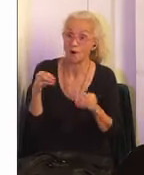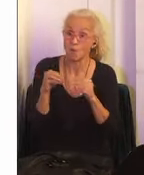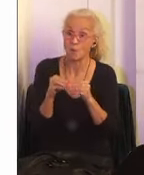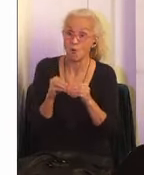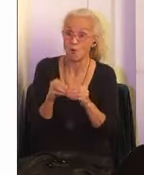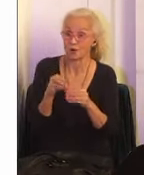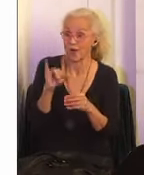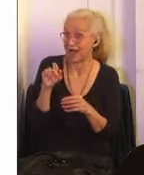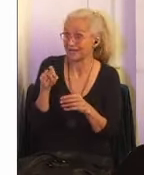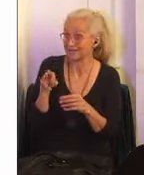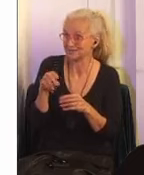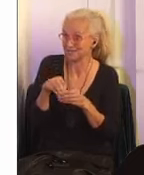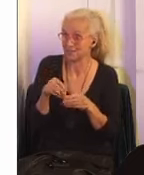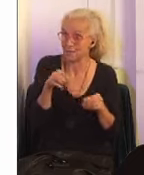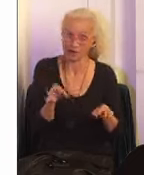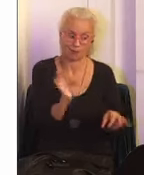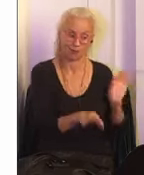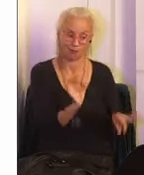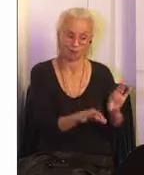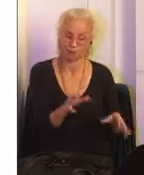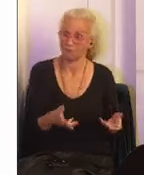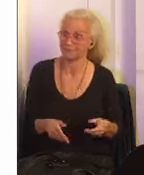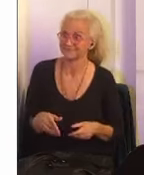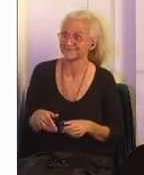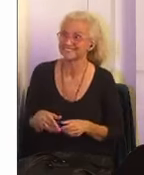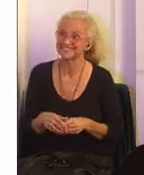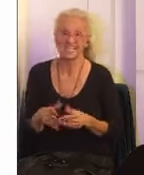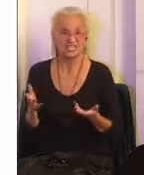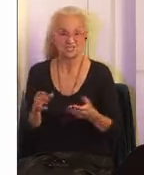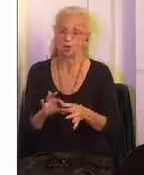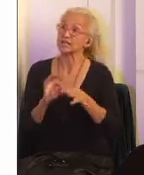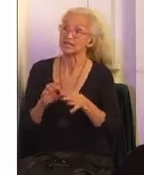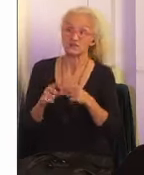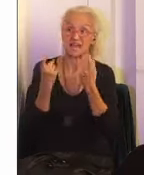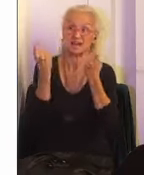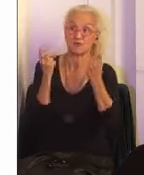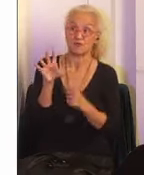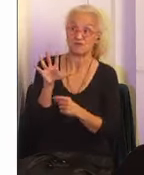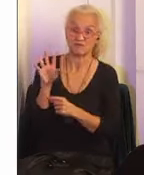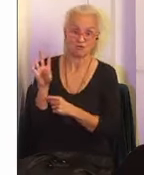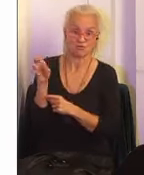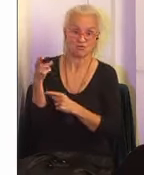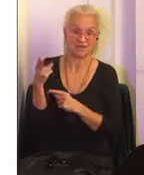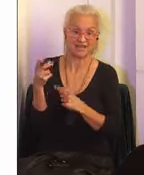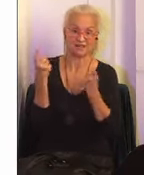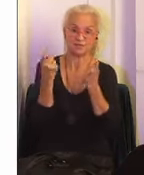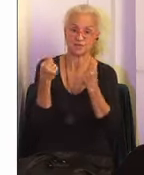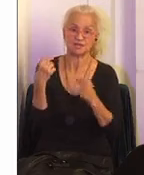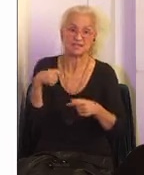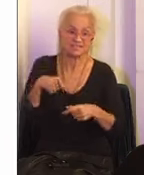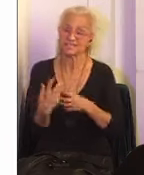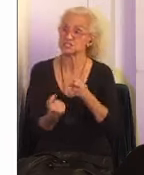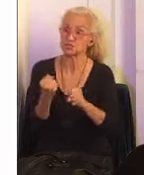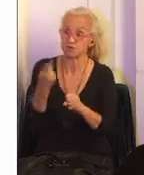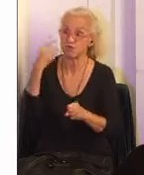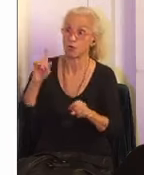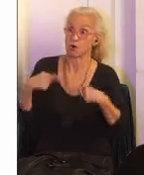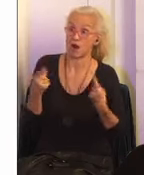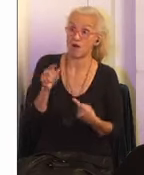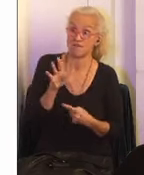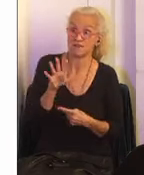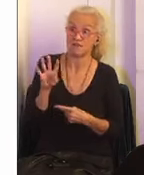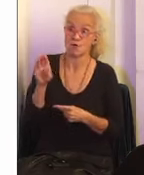in that bucket. Speaking of our 54th anniversary, we are going to do something special this year for our 54th. Now